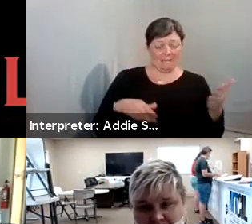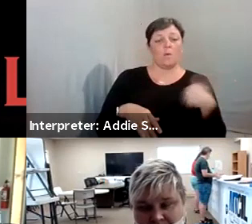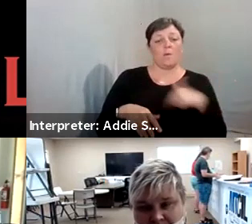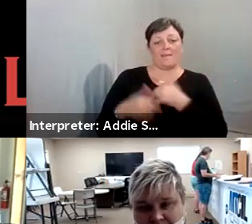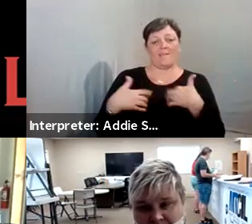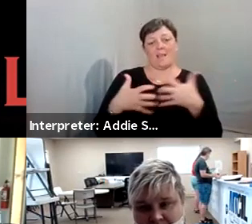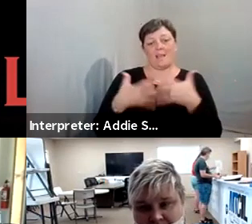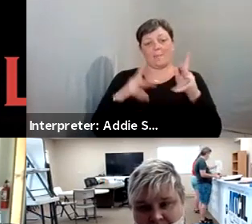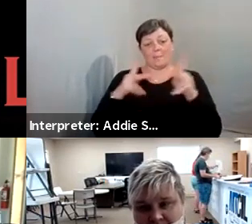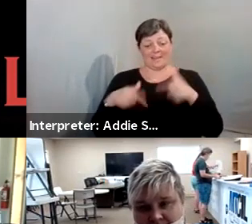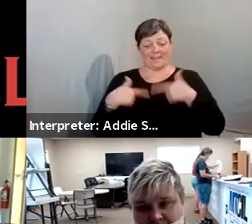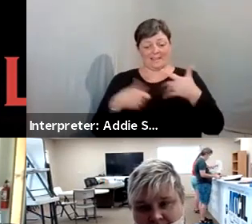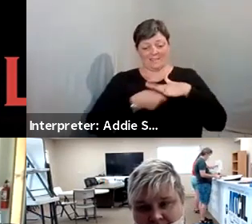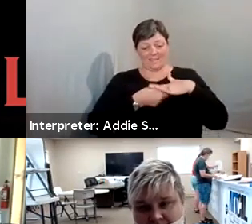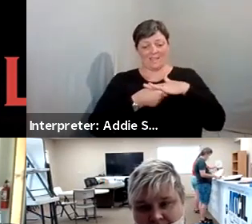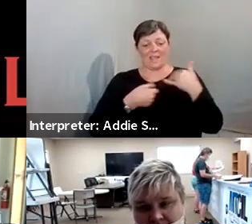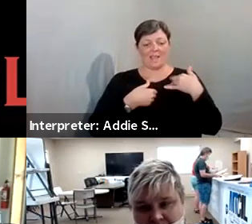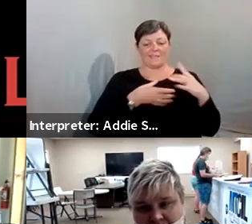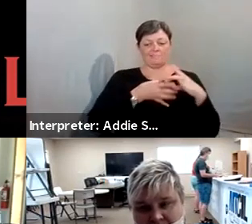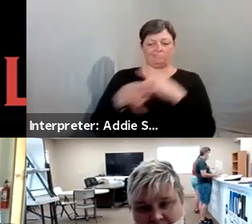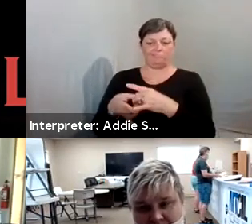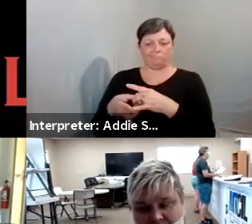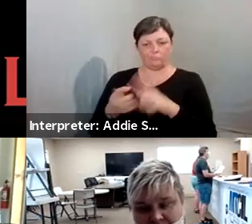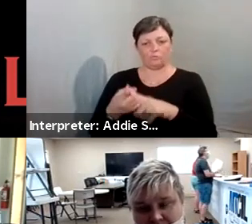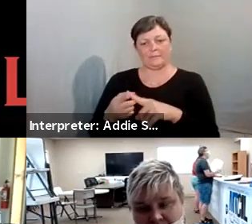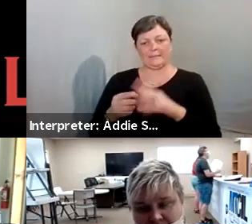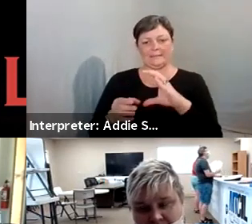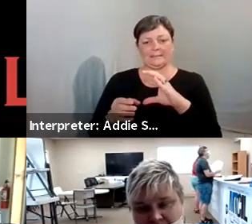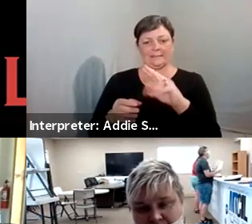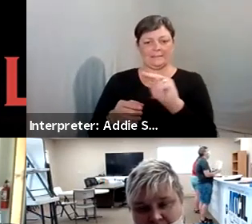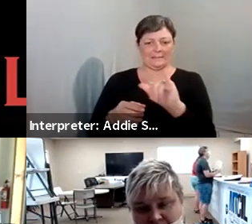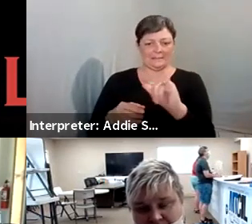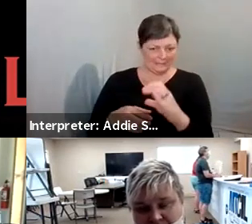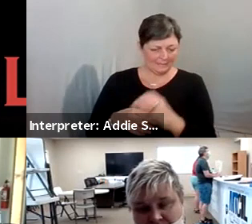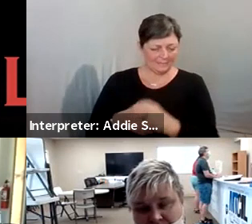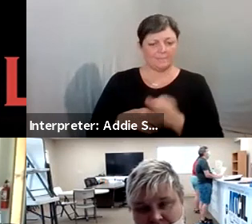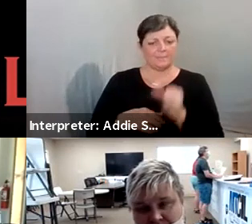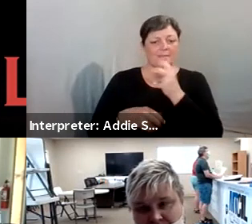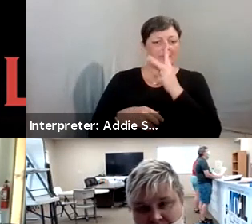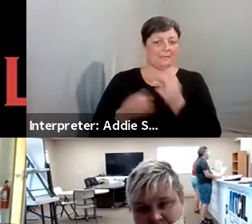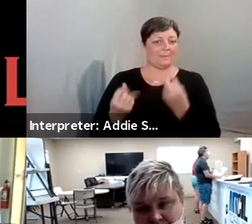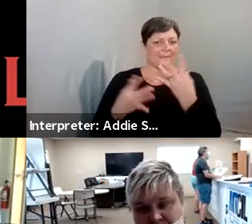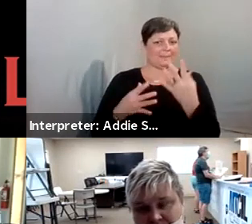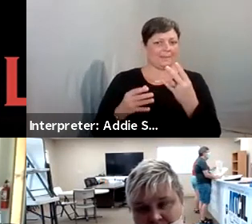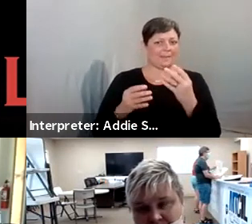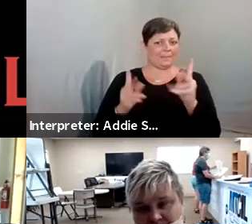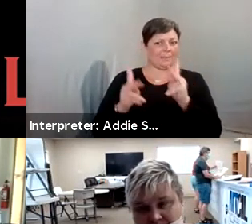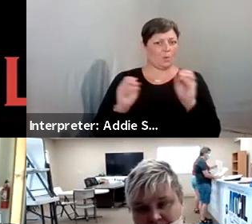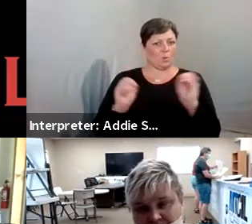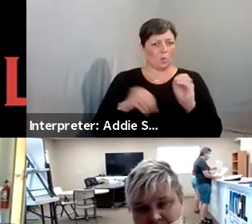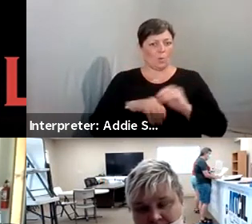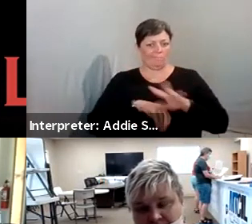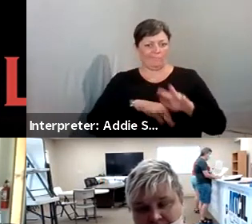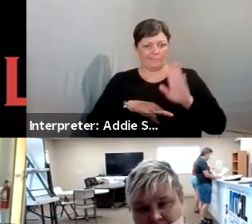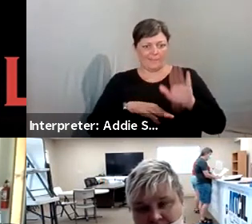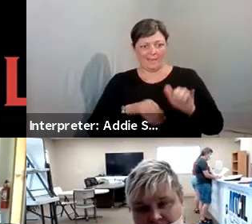people who live up here that have connections to the city. So you don't find very many people who haven't been impacted by it. I think